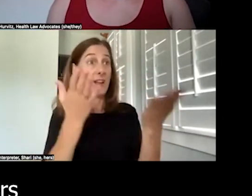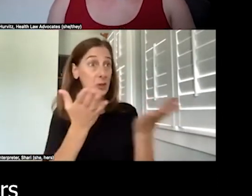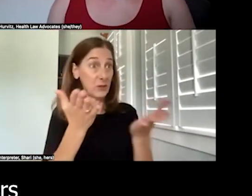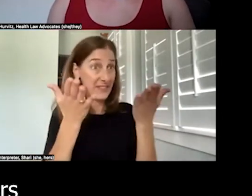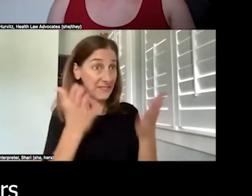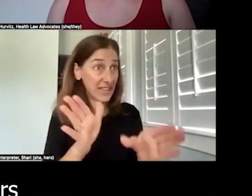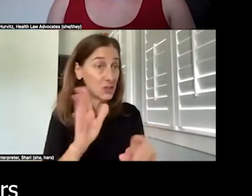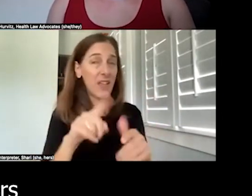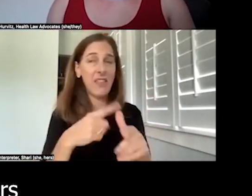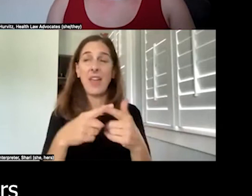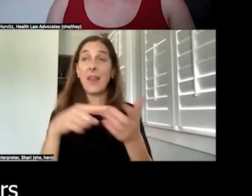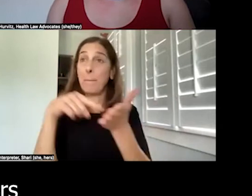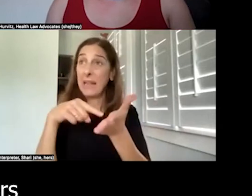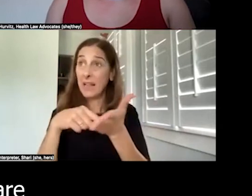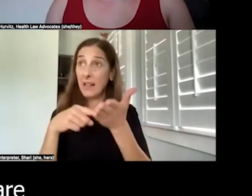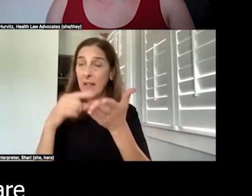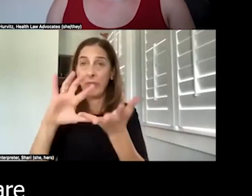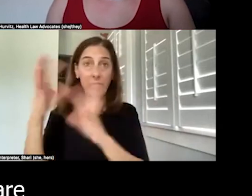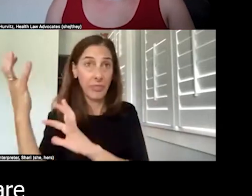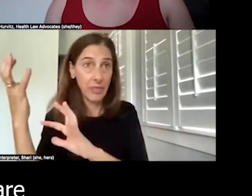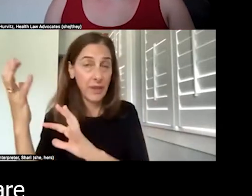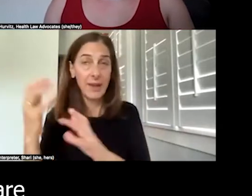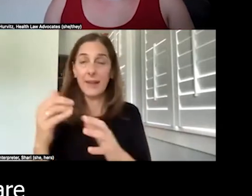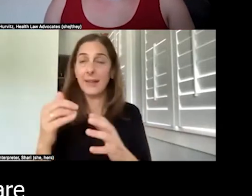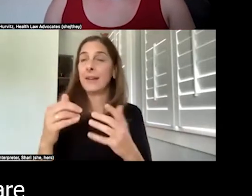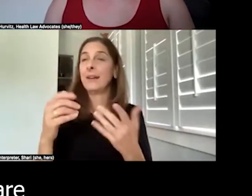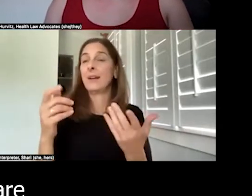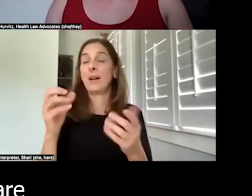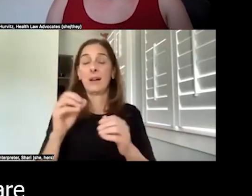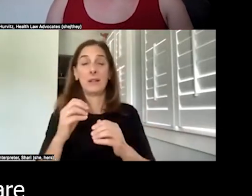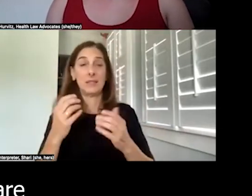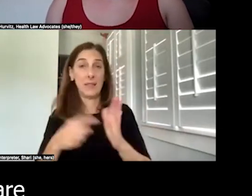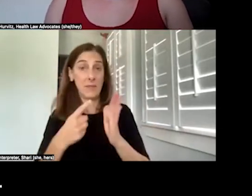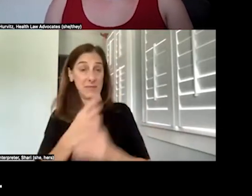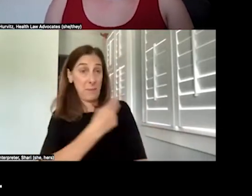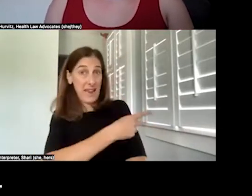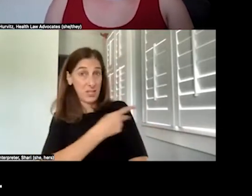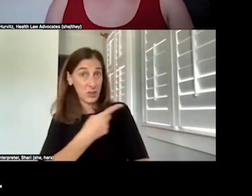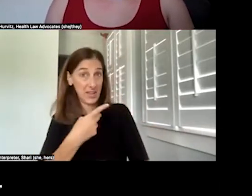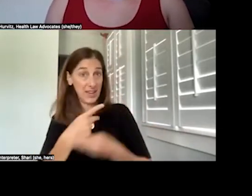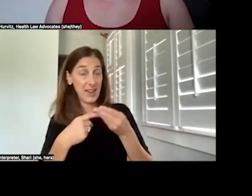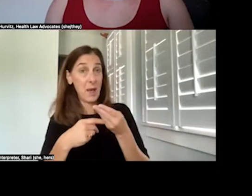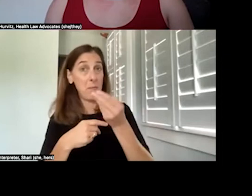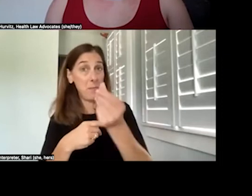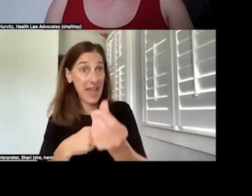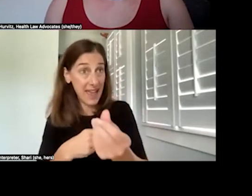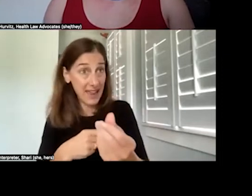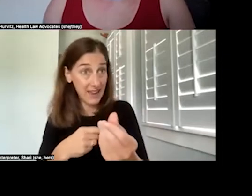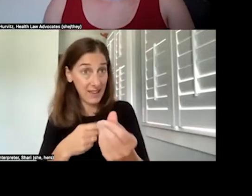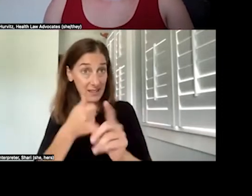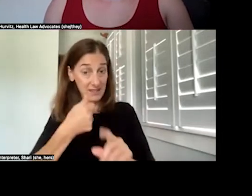be difficult for consumers to receive reimbursement for care that they have had to pay for out of